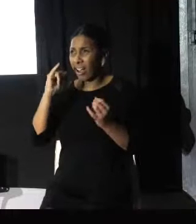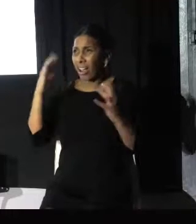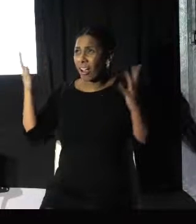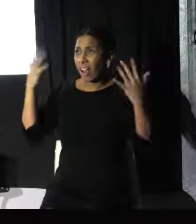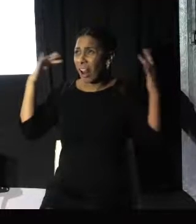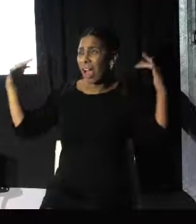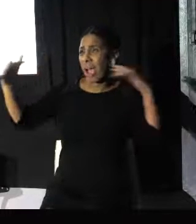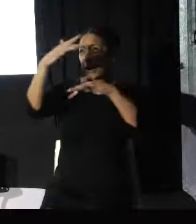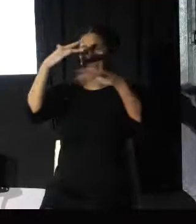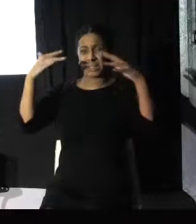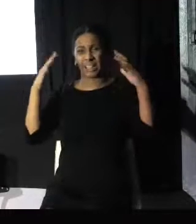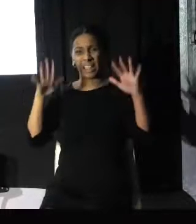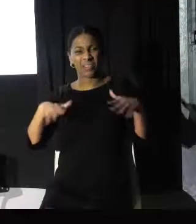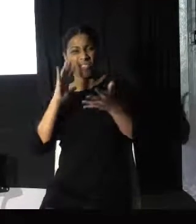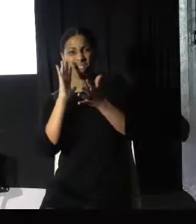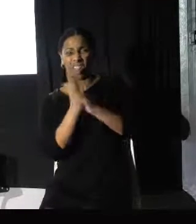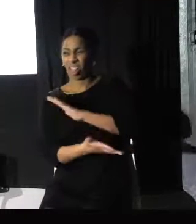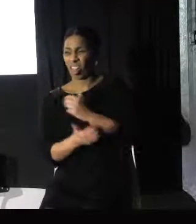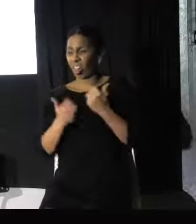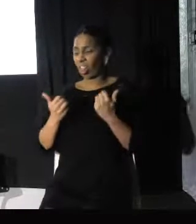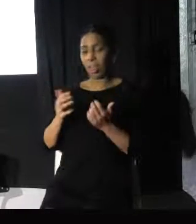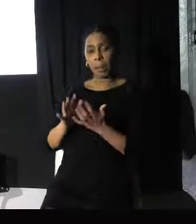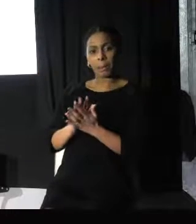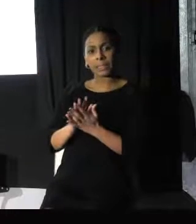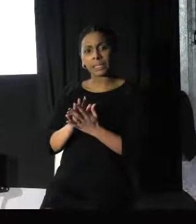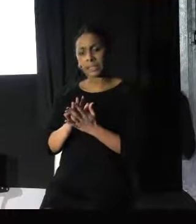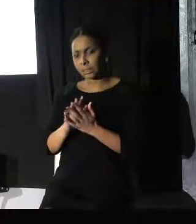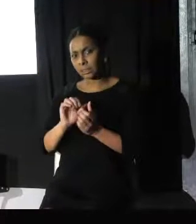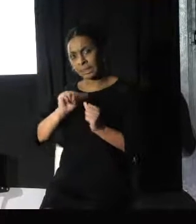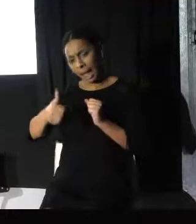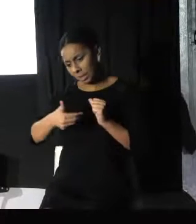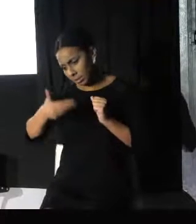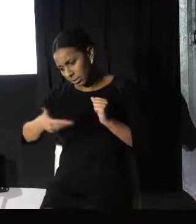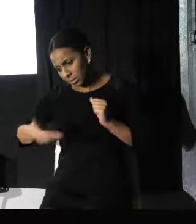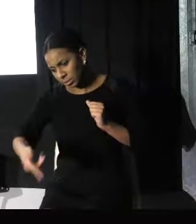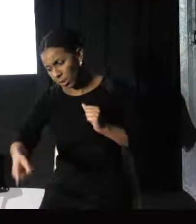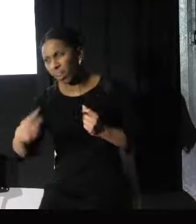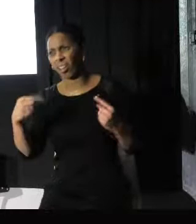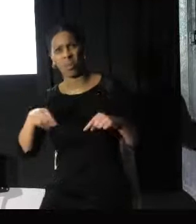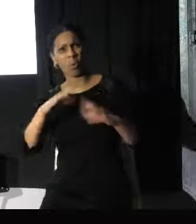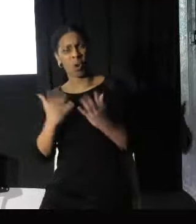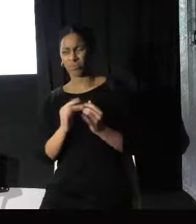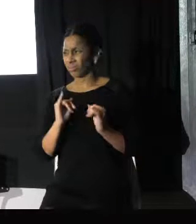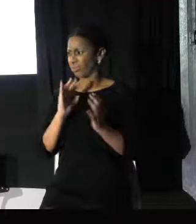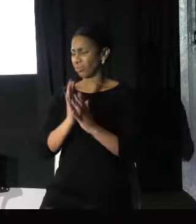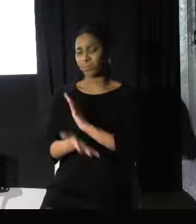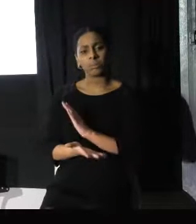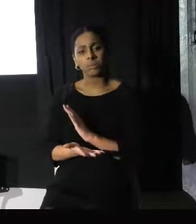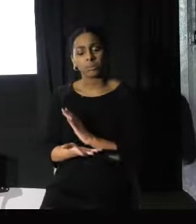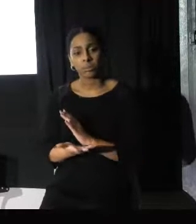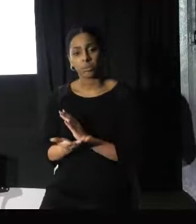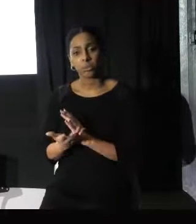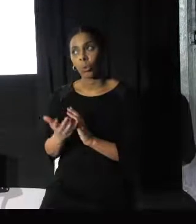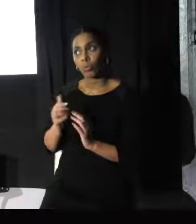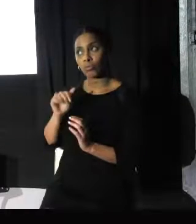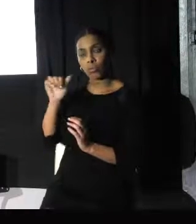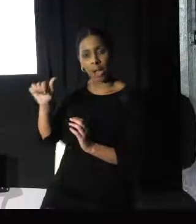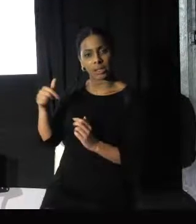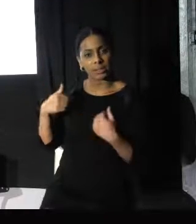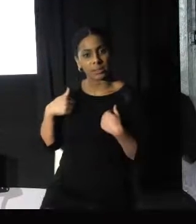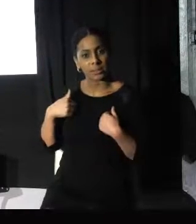that for the people that come after it. They're after us. They're absolutely right. But for those of us that work not